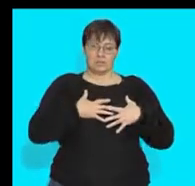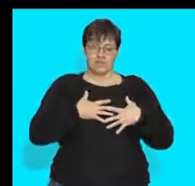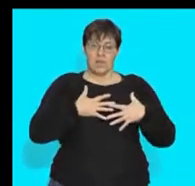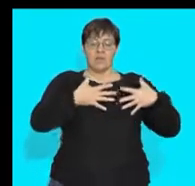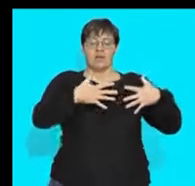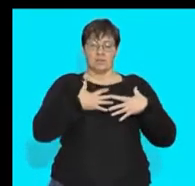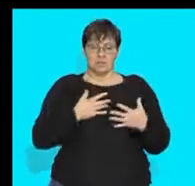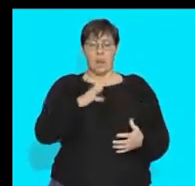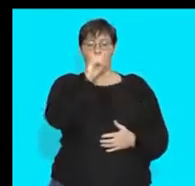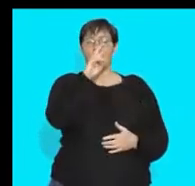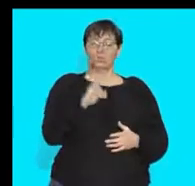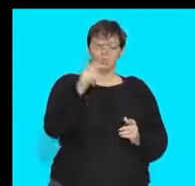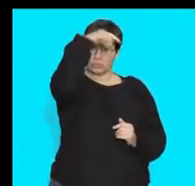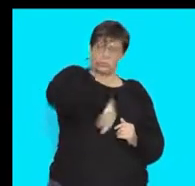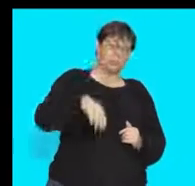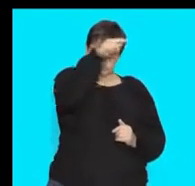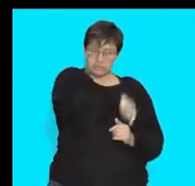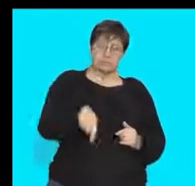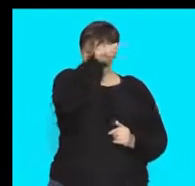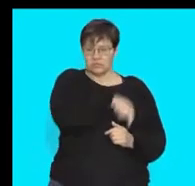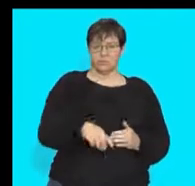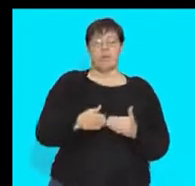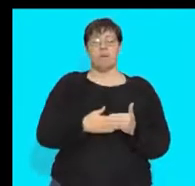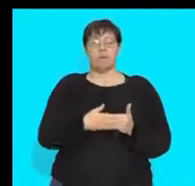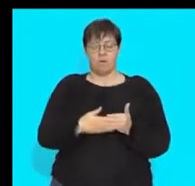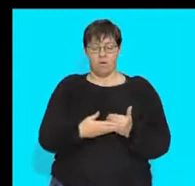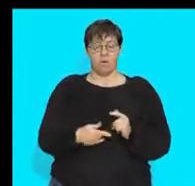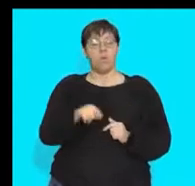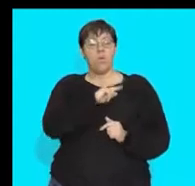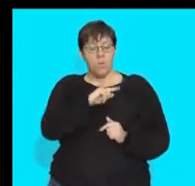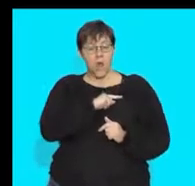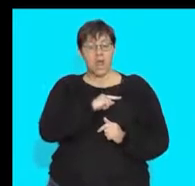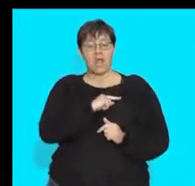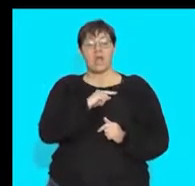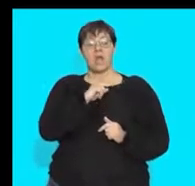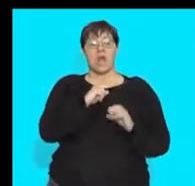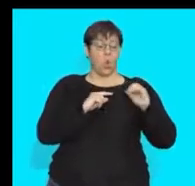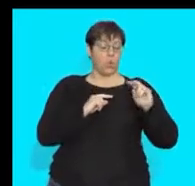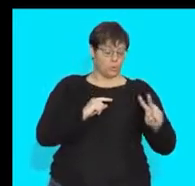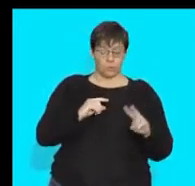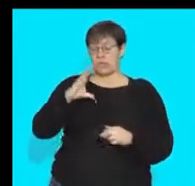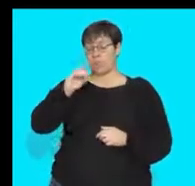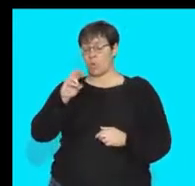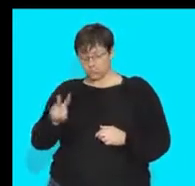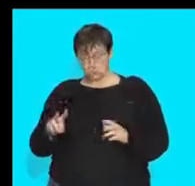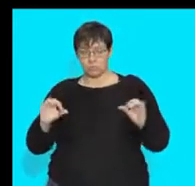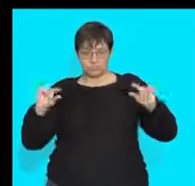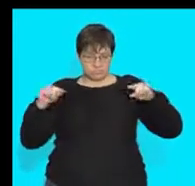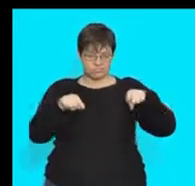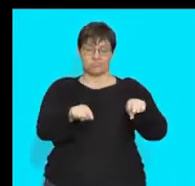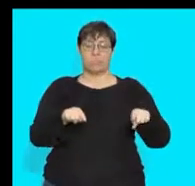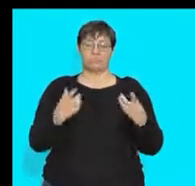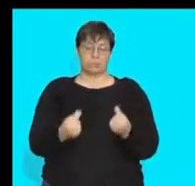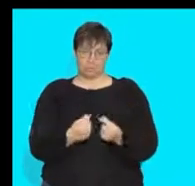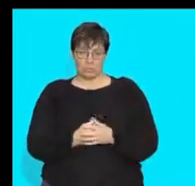that oxygen is going to go with it, but remember, oxygen and carbon dioxide go hand in hand. So what happens here?